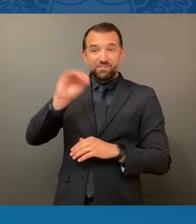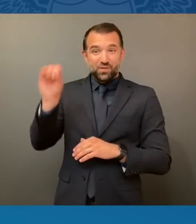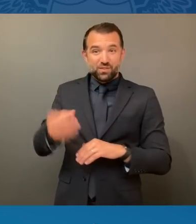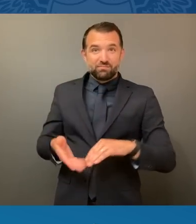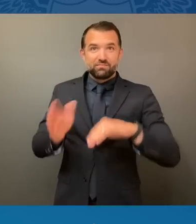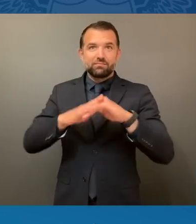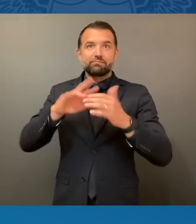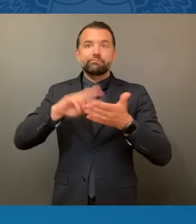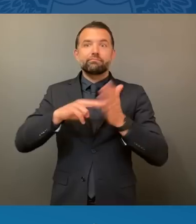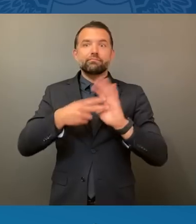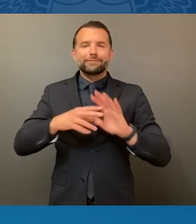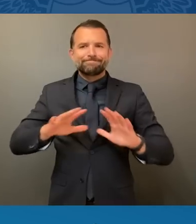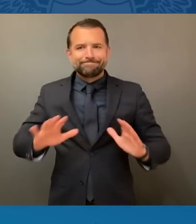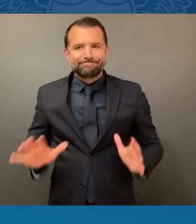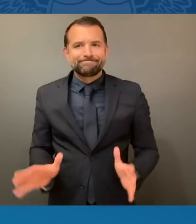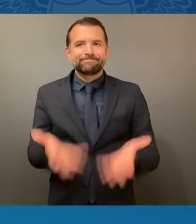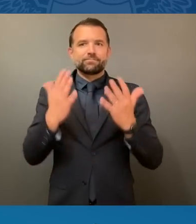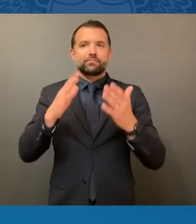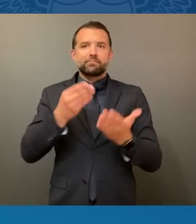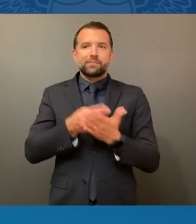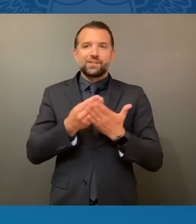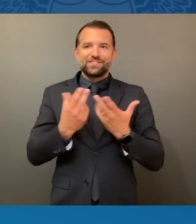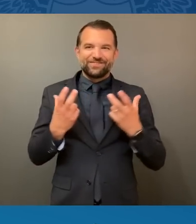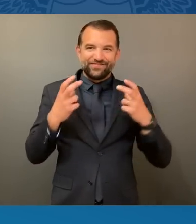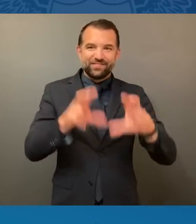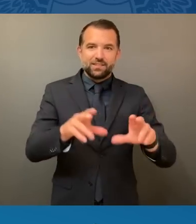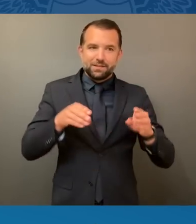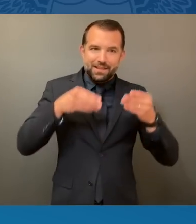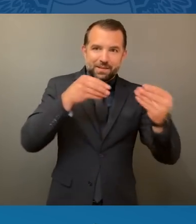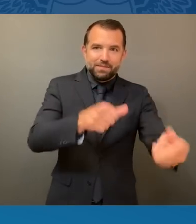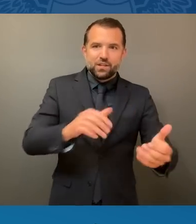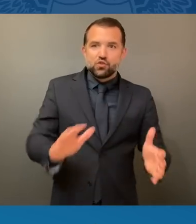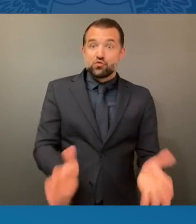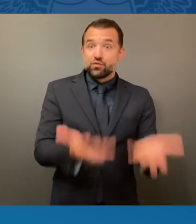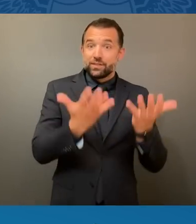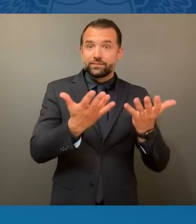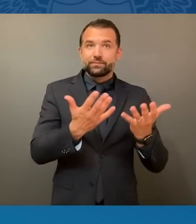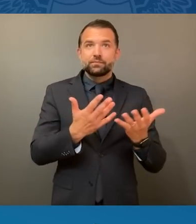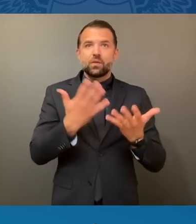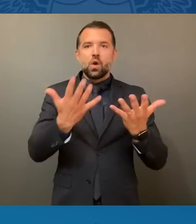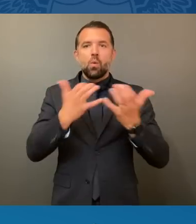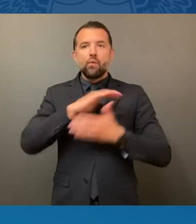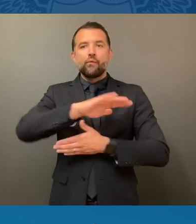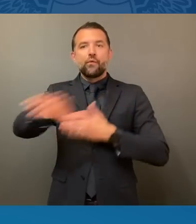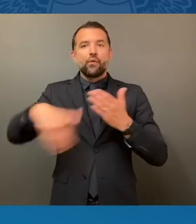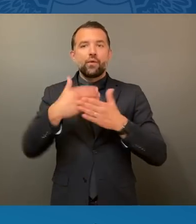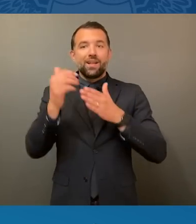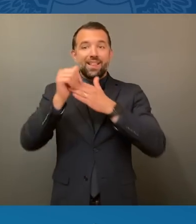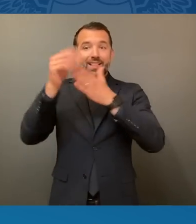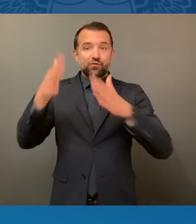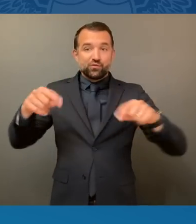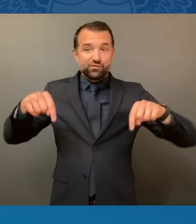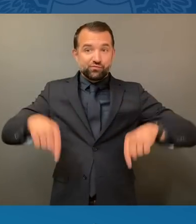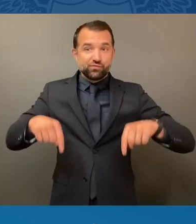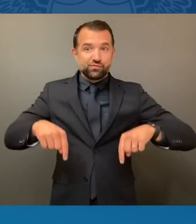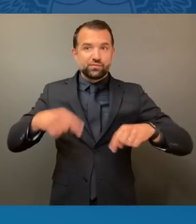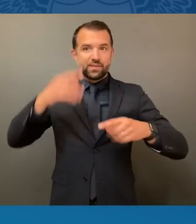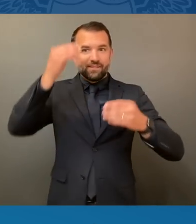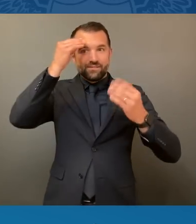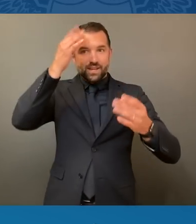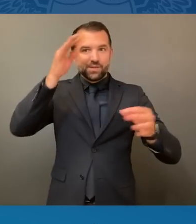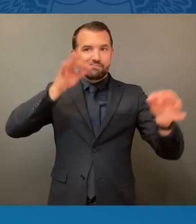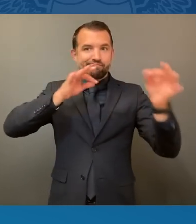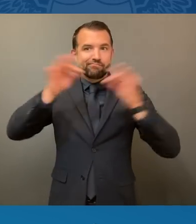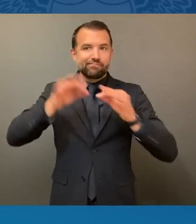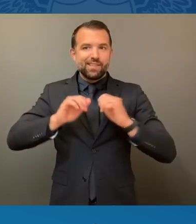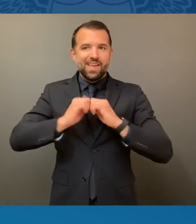this convening is that we get to all of the leaders here all the information about how small businesses that you